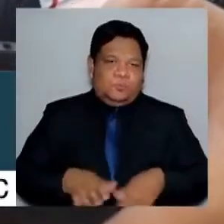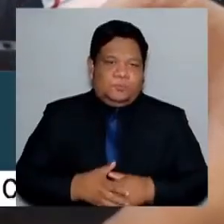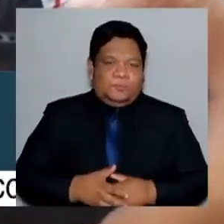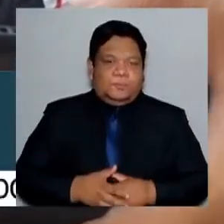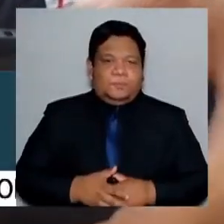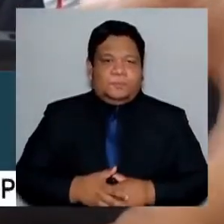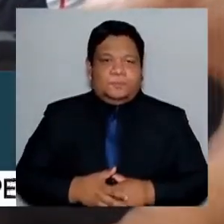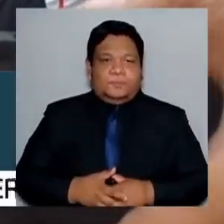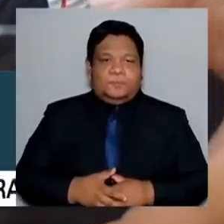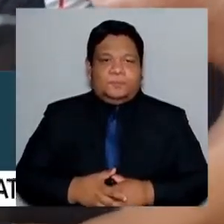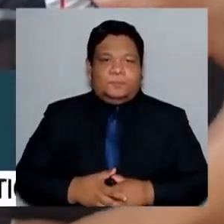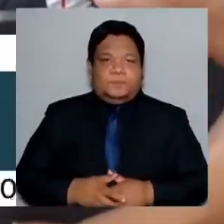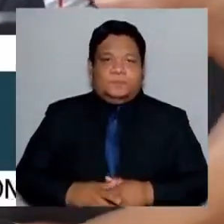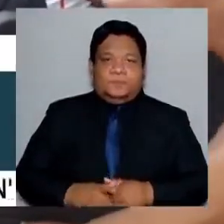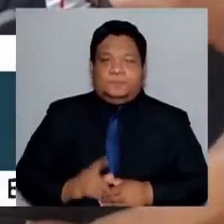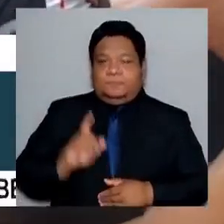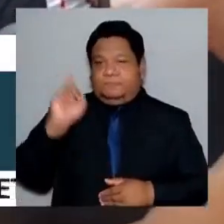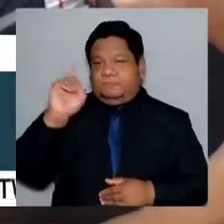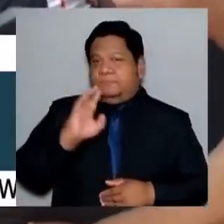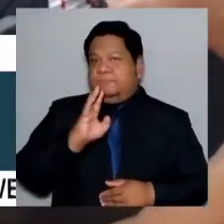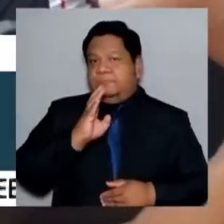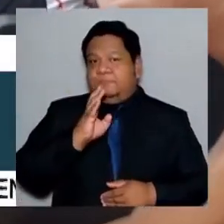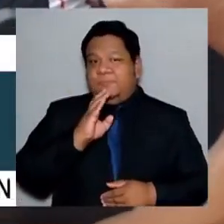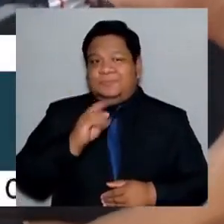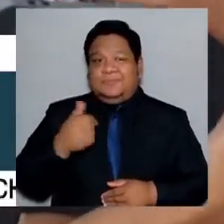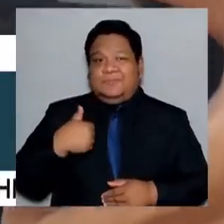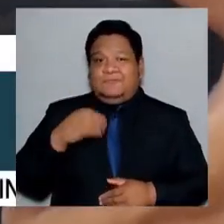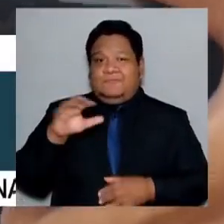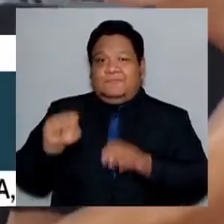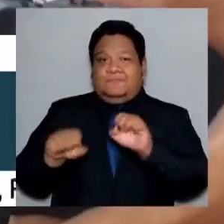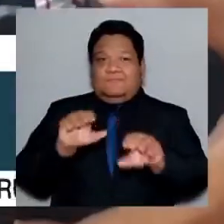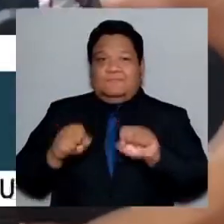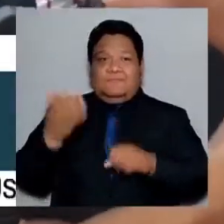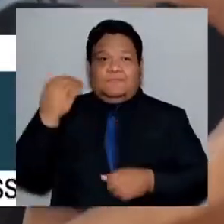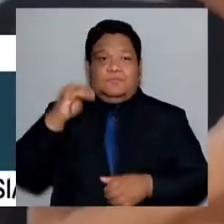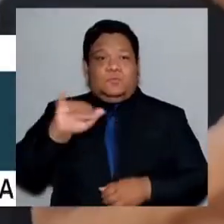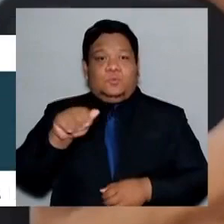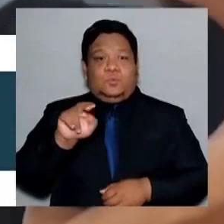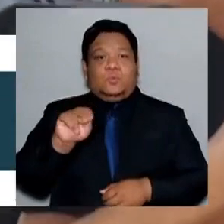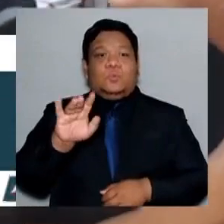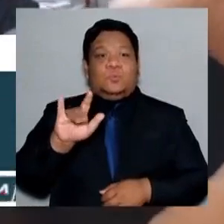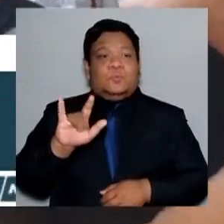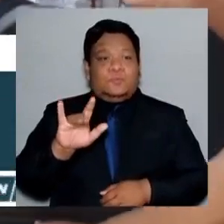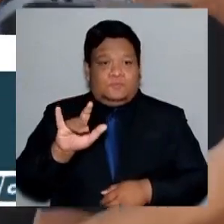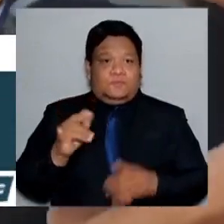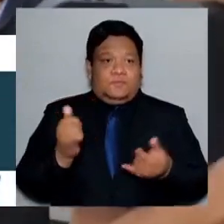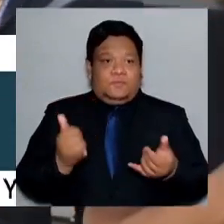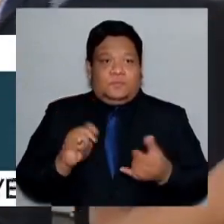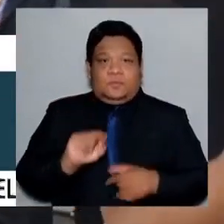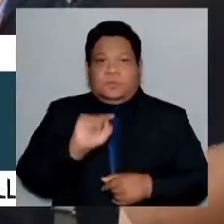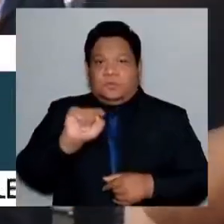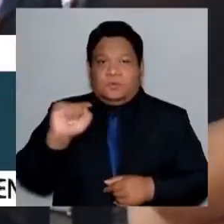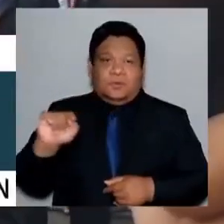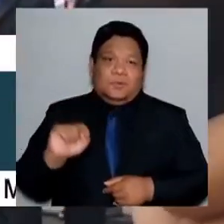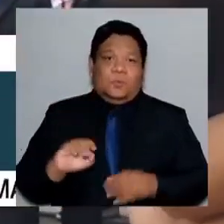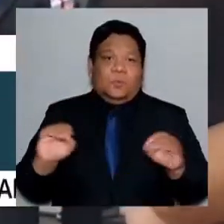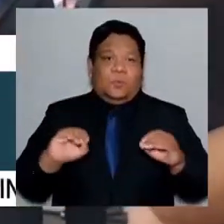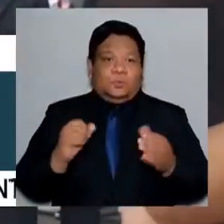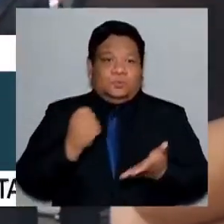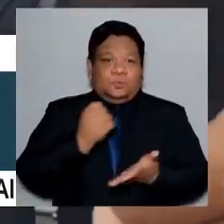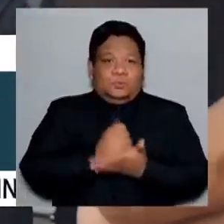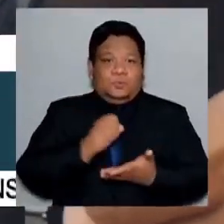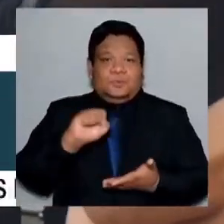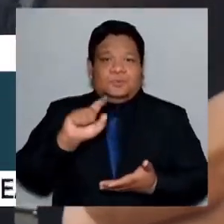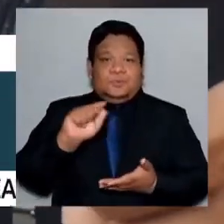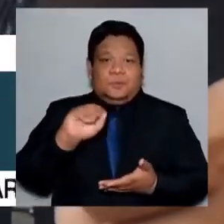Ito ngayon, itong mga nahuli natin nung nakaraang January 25 na rin ay yung iba dito walang stamp, yung iba dito ay peke